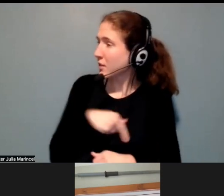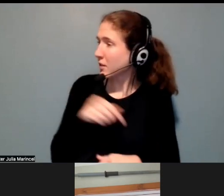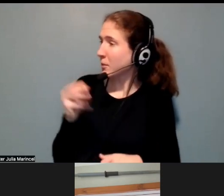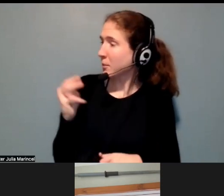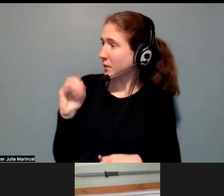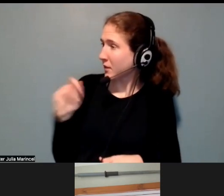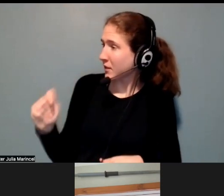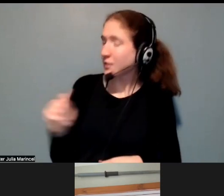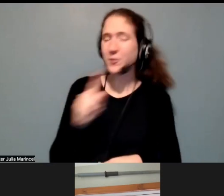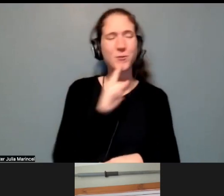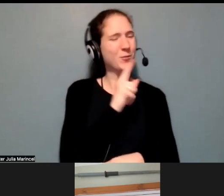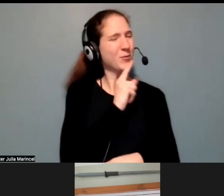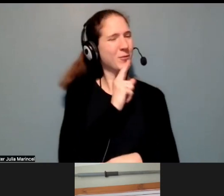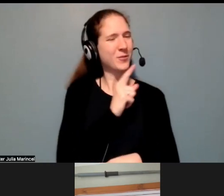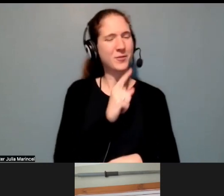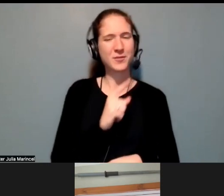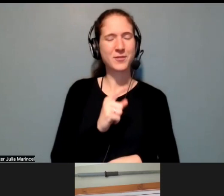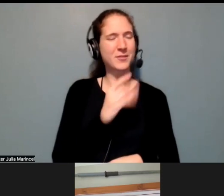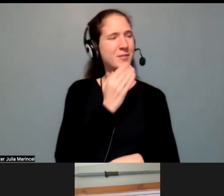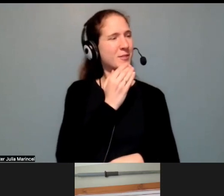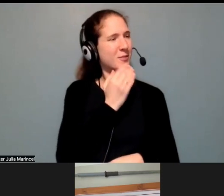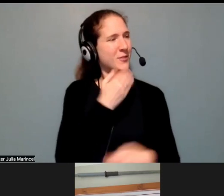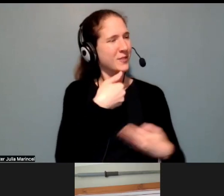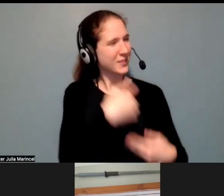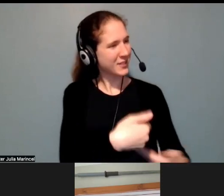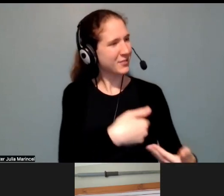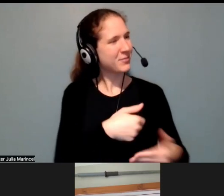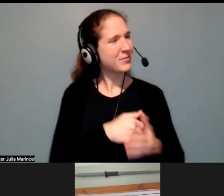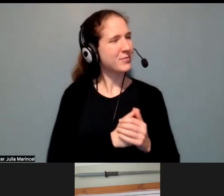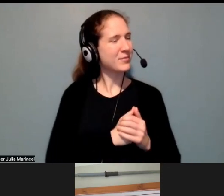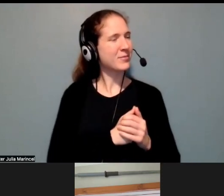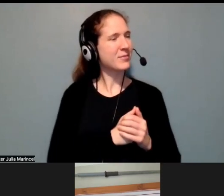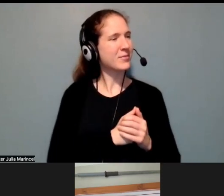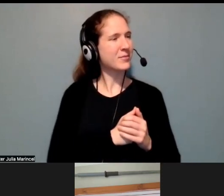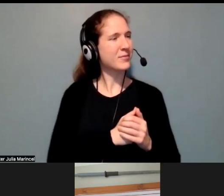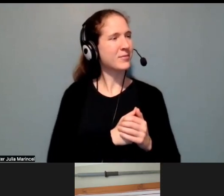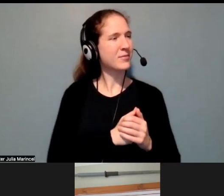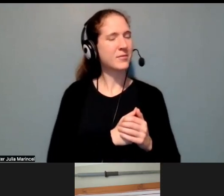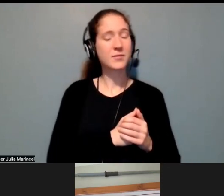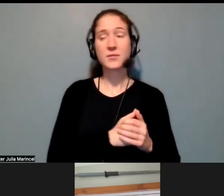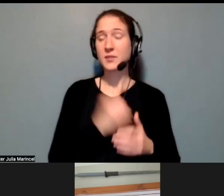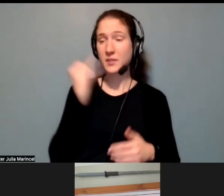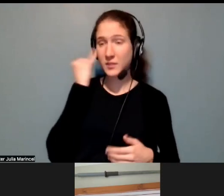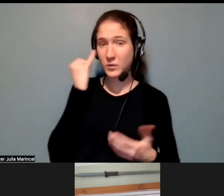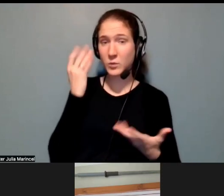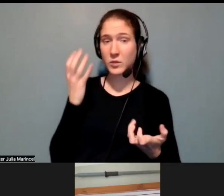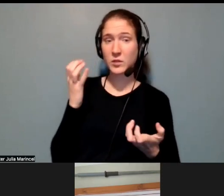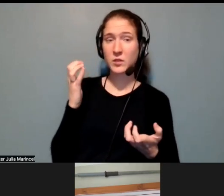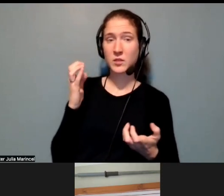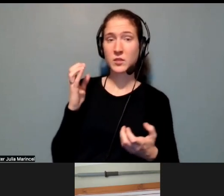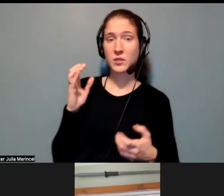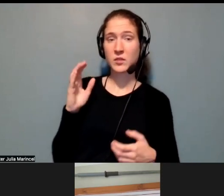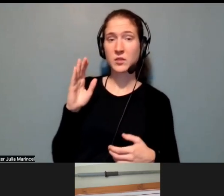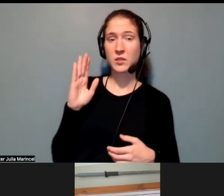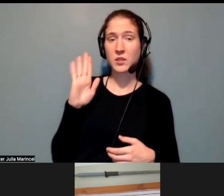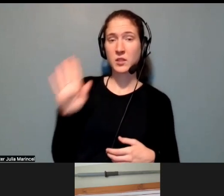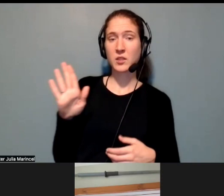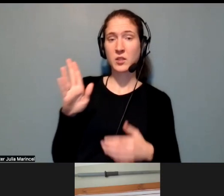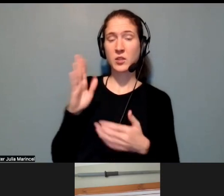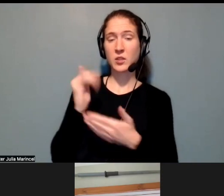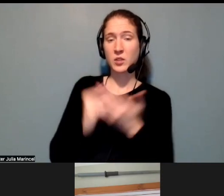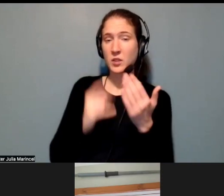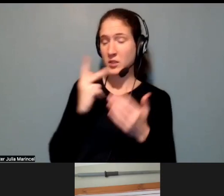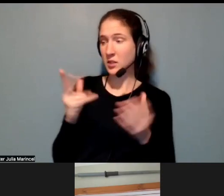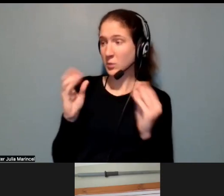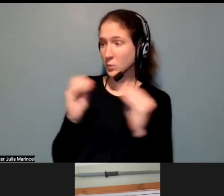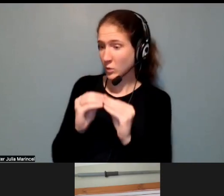fantastic. Yeah. Well, thanks for having me. To see more of Mark's works, and please join us for our art gallery during our